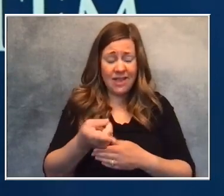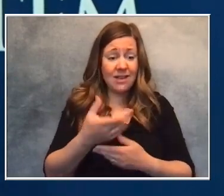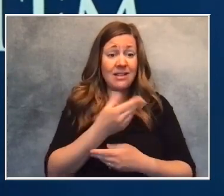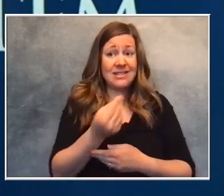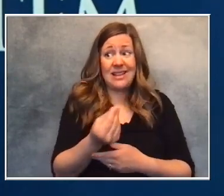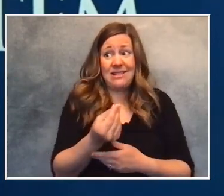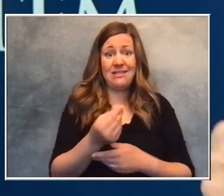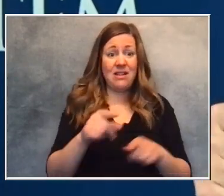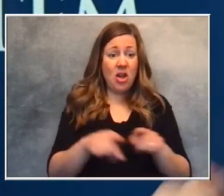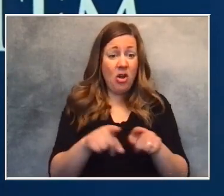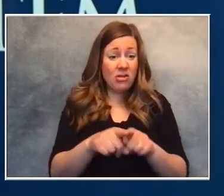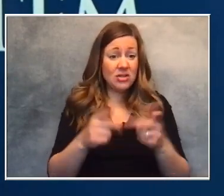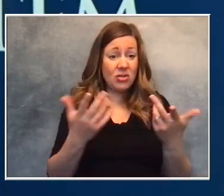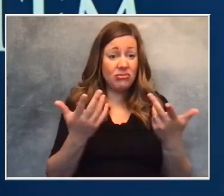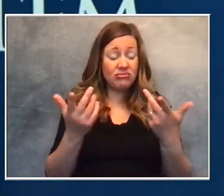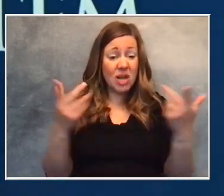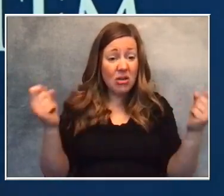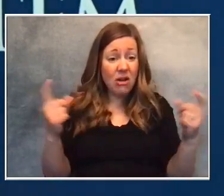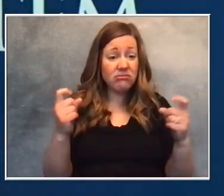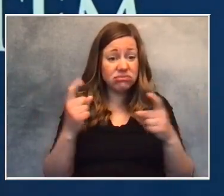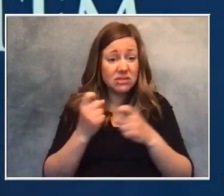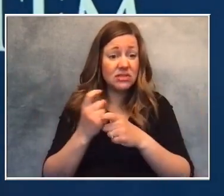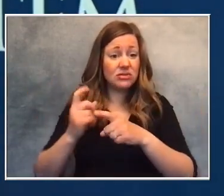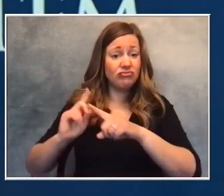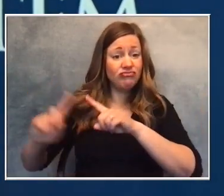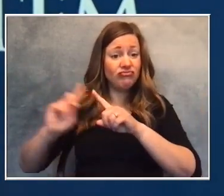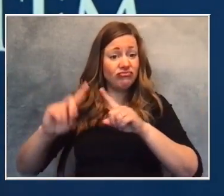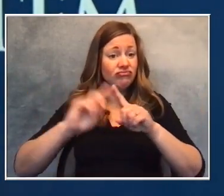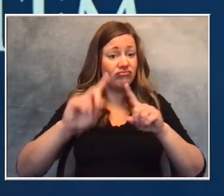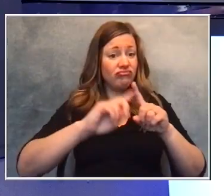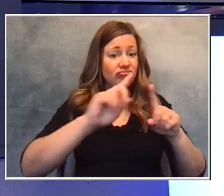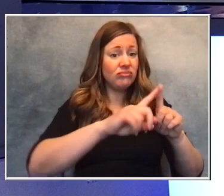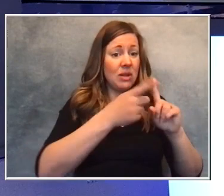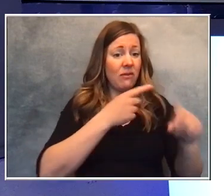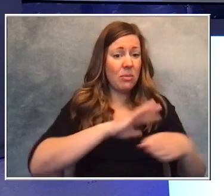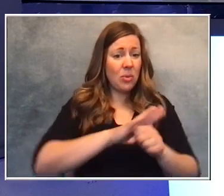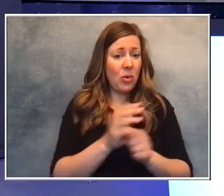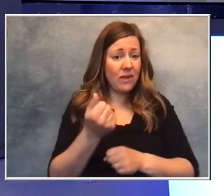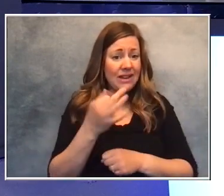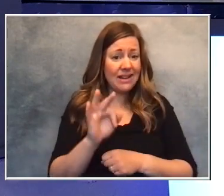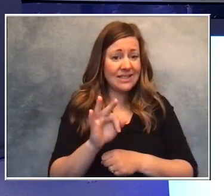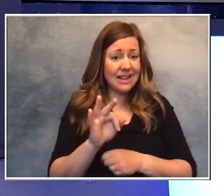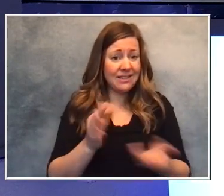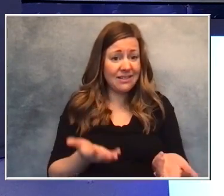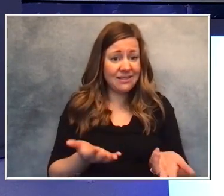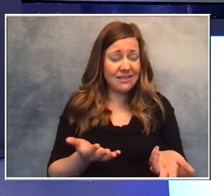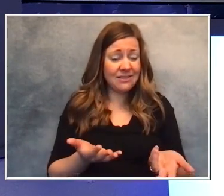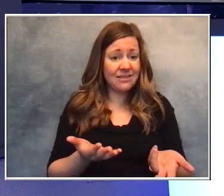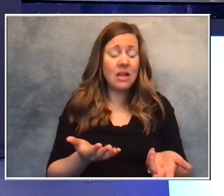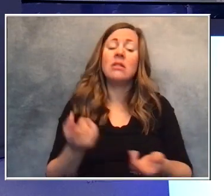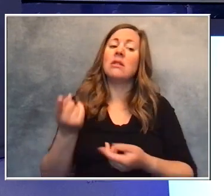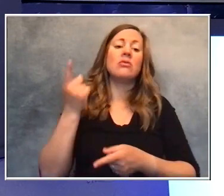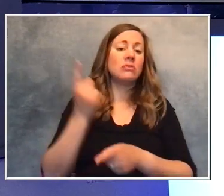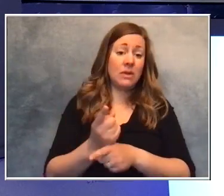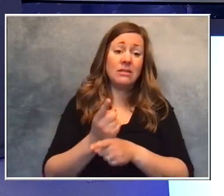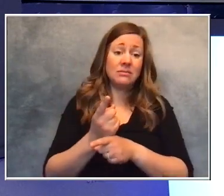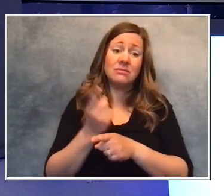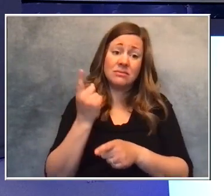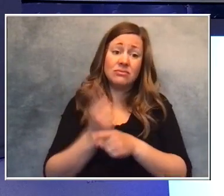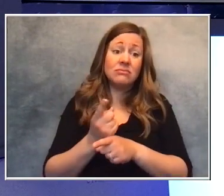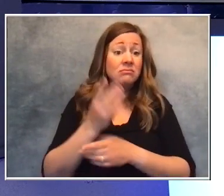differing complications of having had COVID-19. Well, that's exactly correct. For example, some patients have